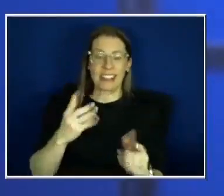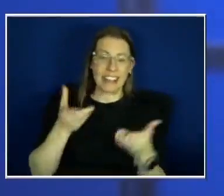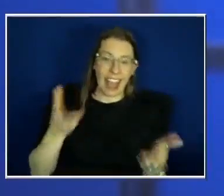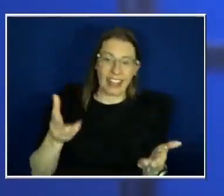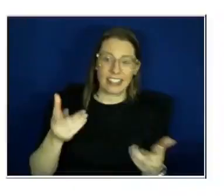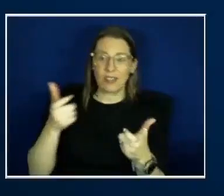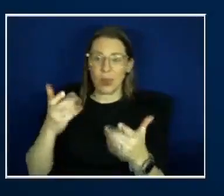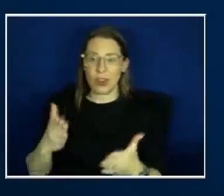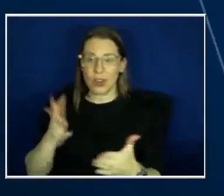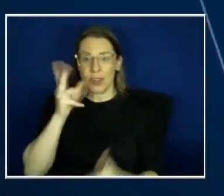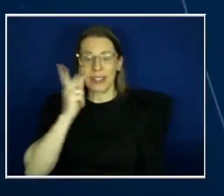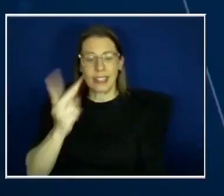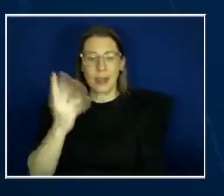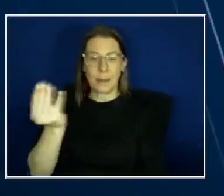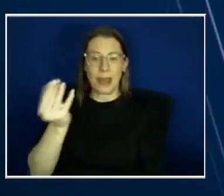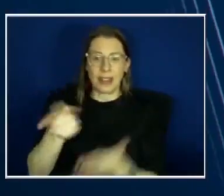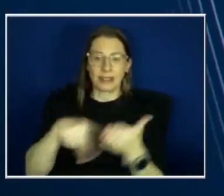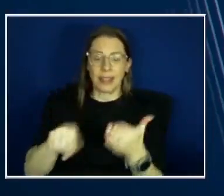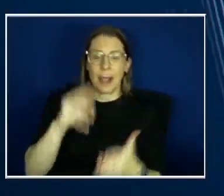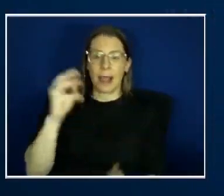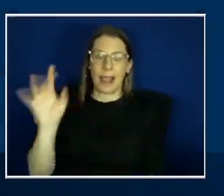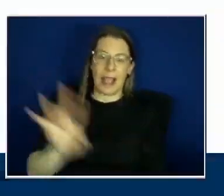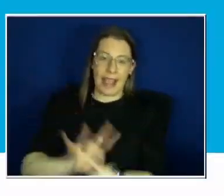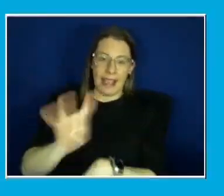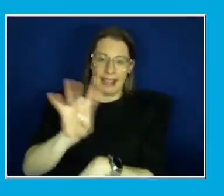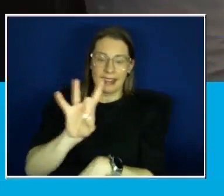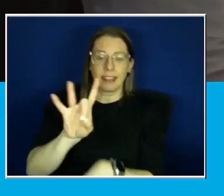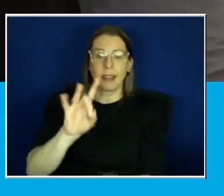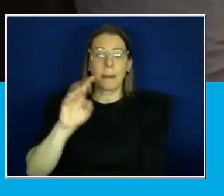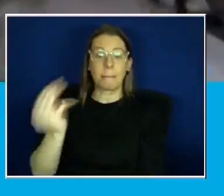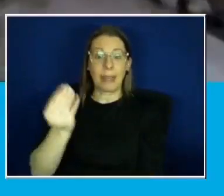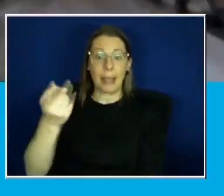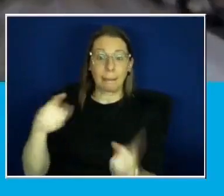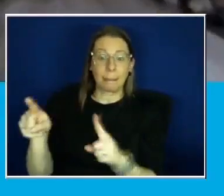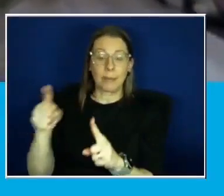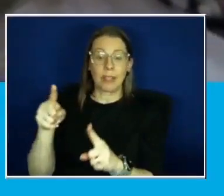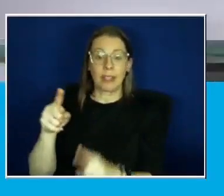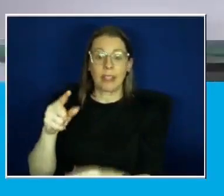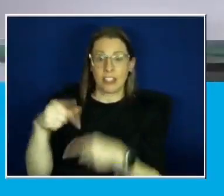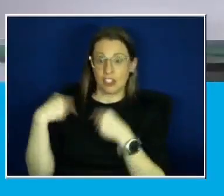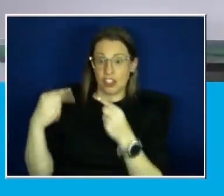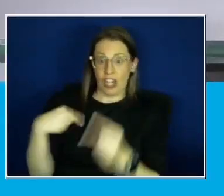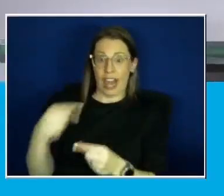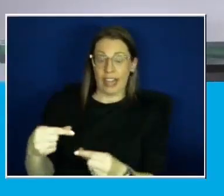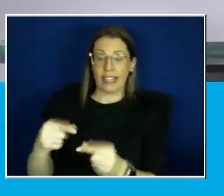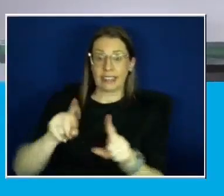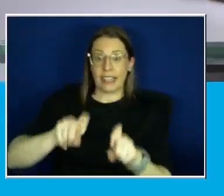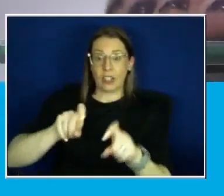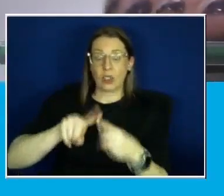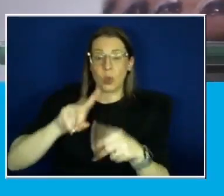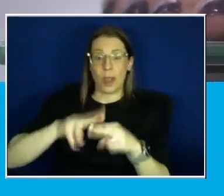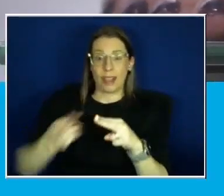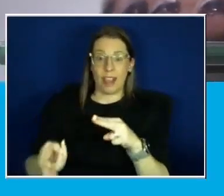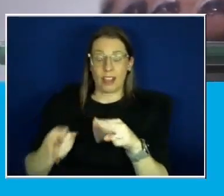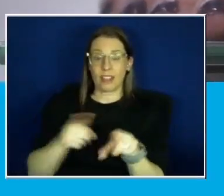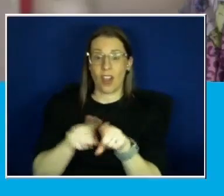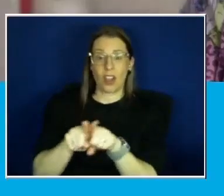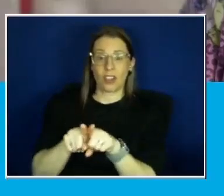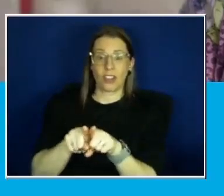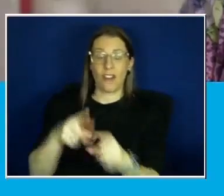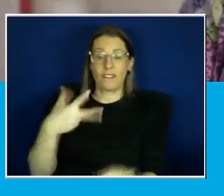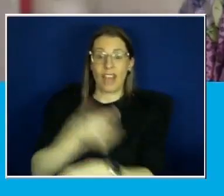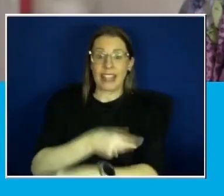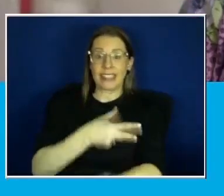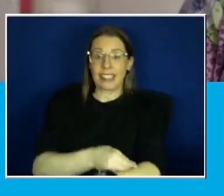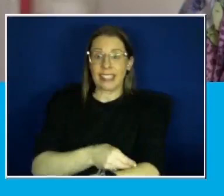here Monday at 8. Coming up Monday on the Morning Medical Update. From genetic testing to weight loss and even vaccines, the best way to